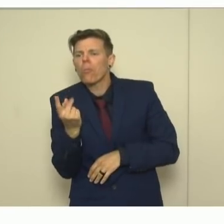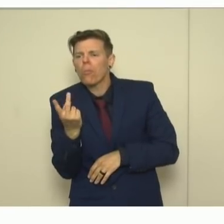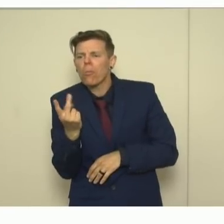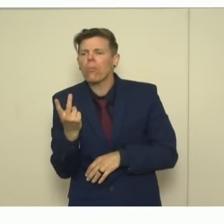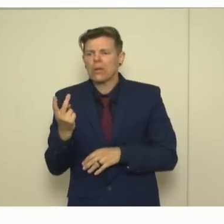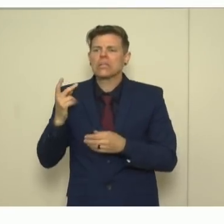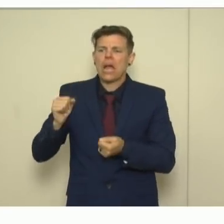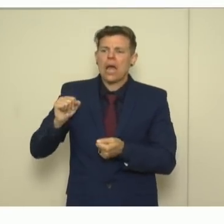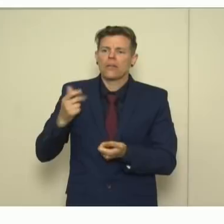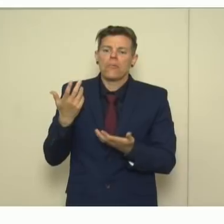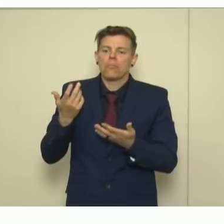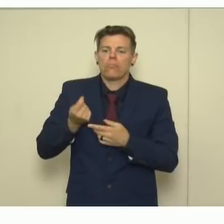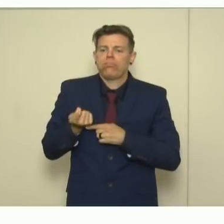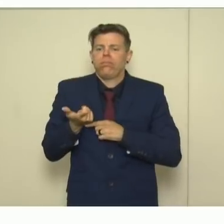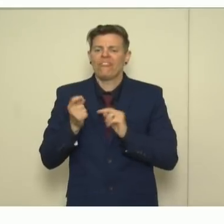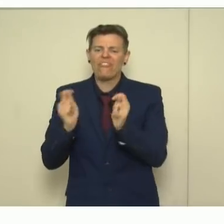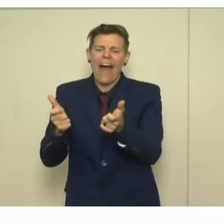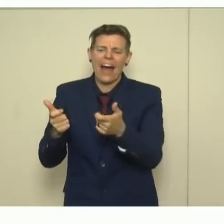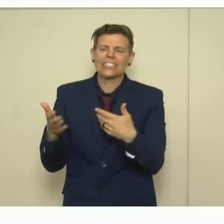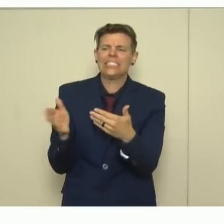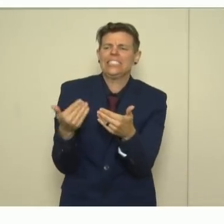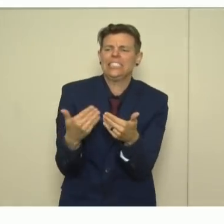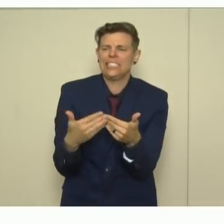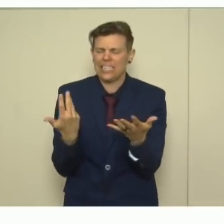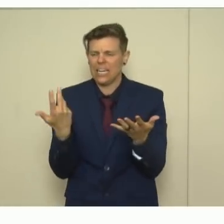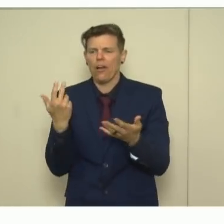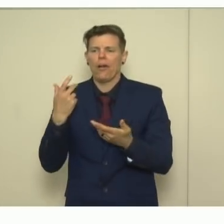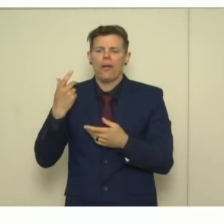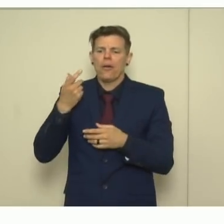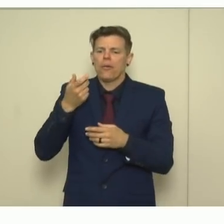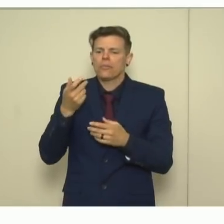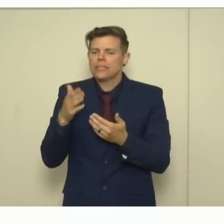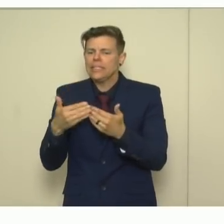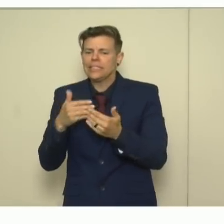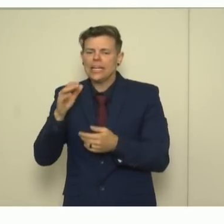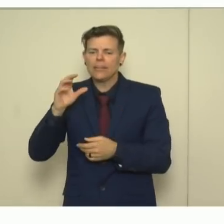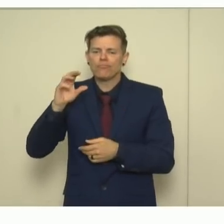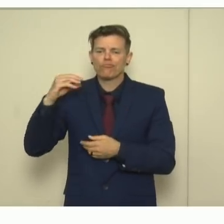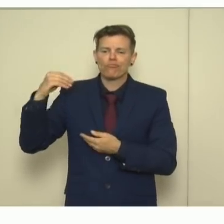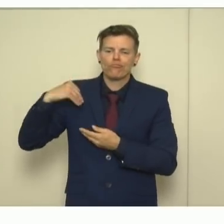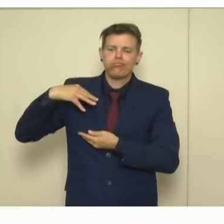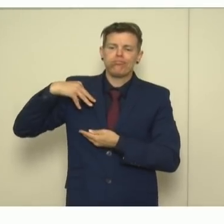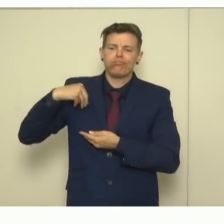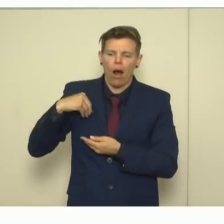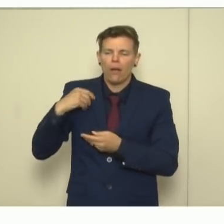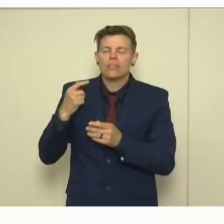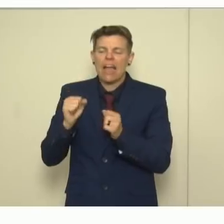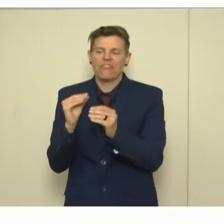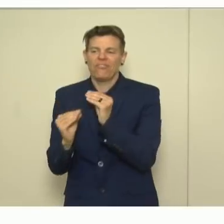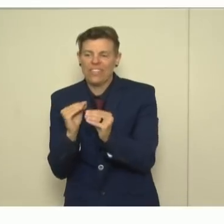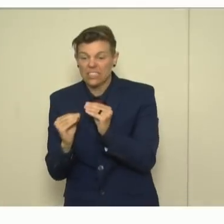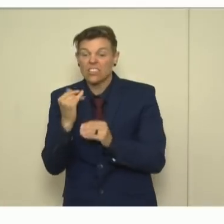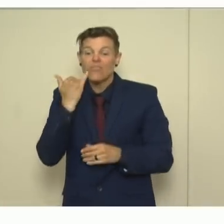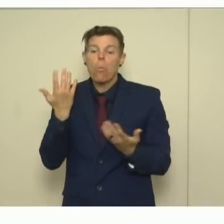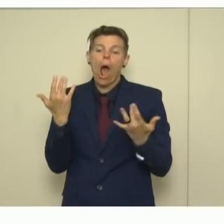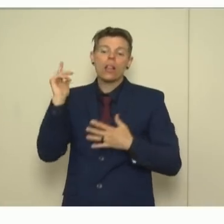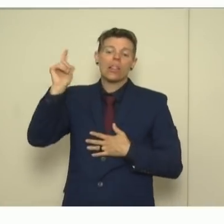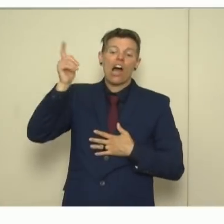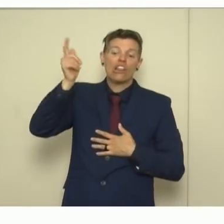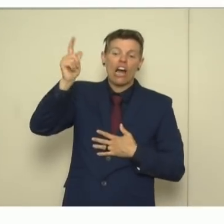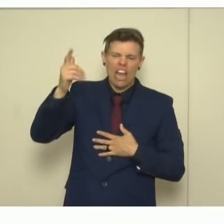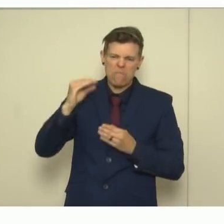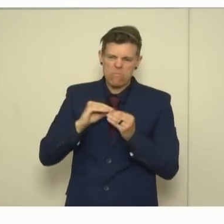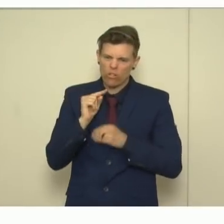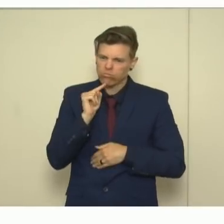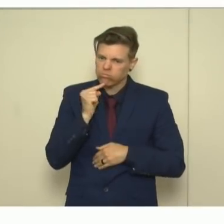surgery, radiation. But once you get into more advanced cancers, then you need chemo as well, or three modes of treatment.